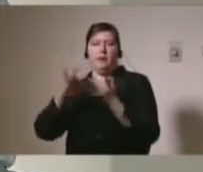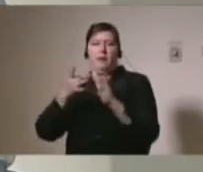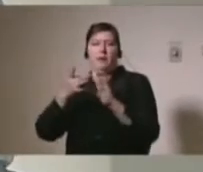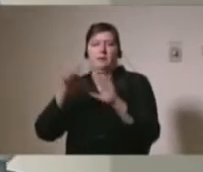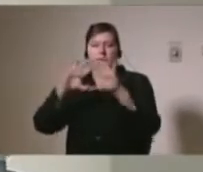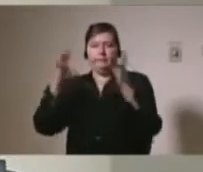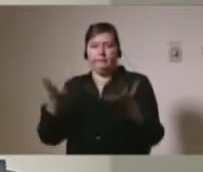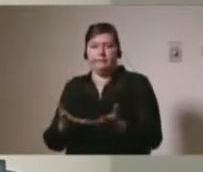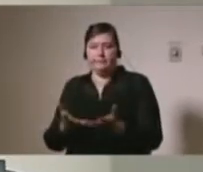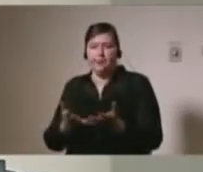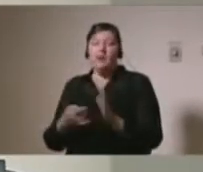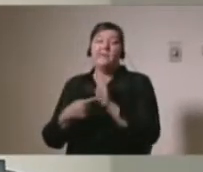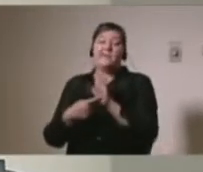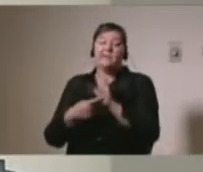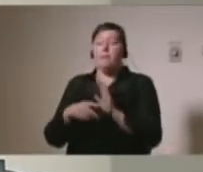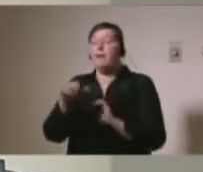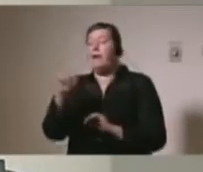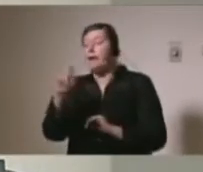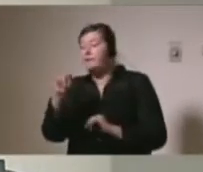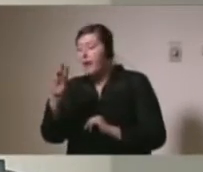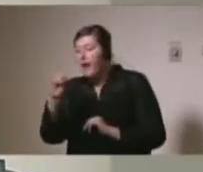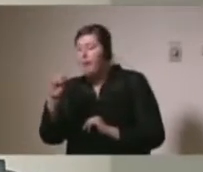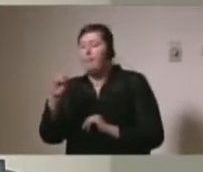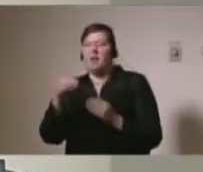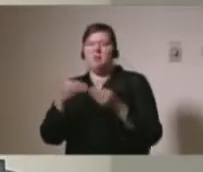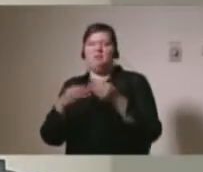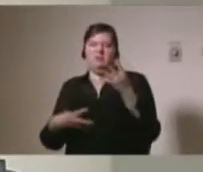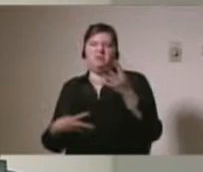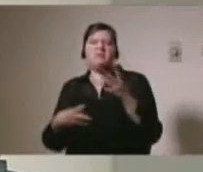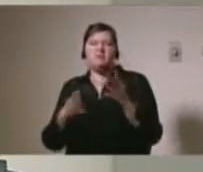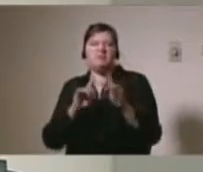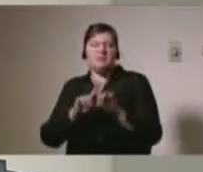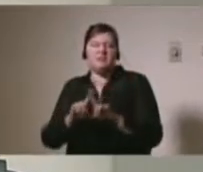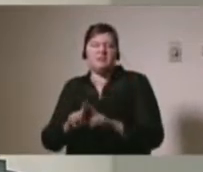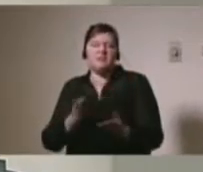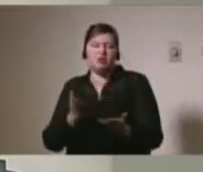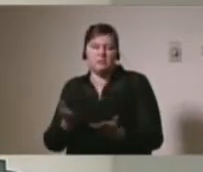We have ATMs and other services.